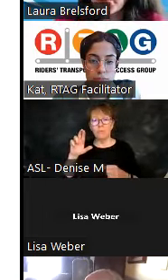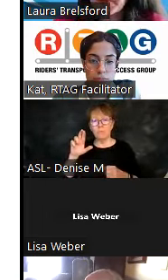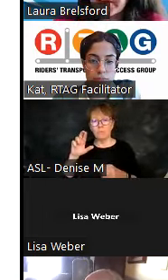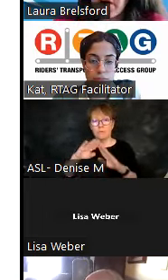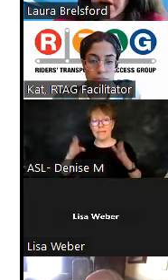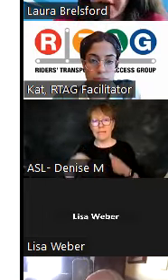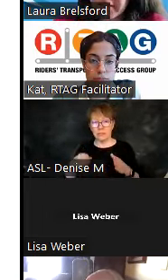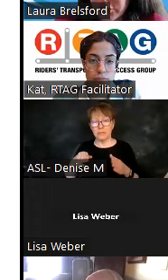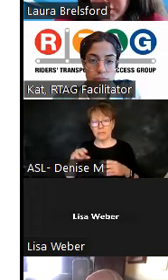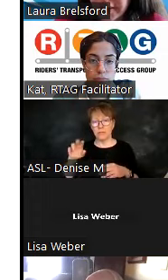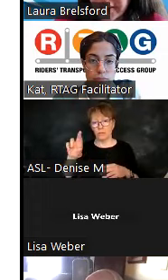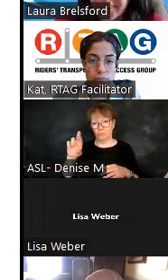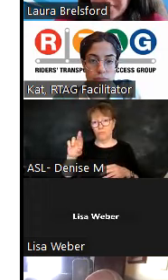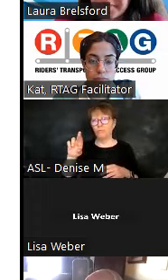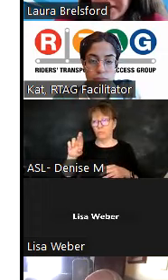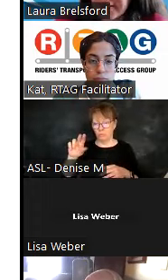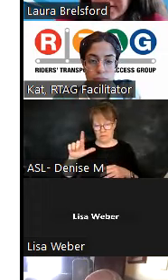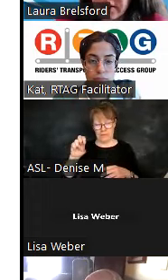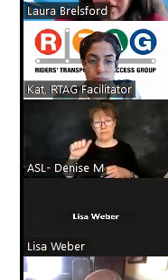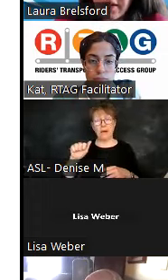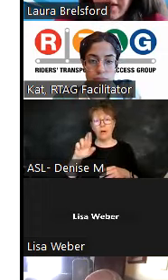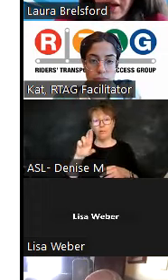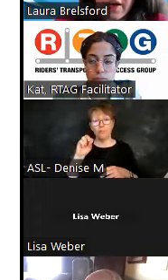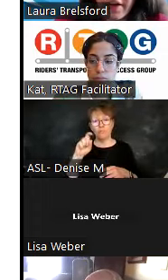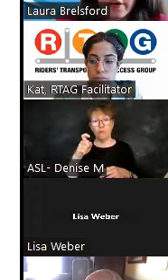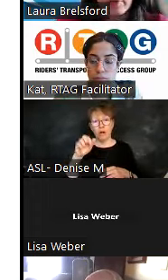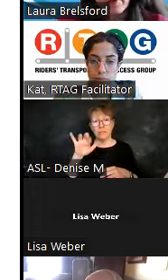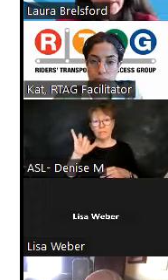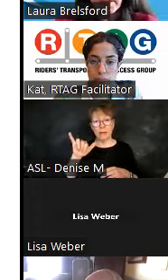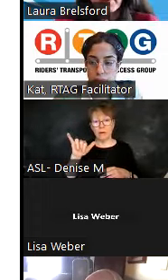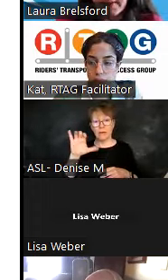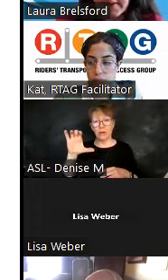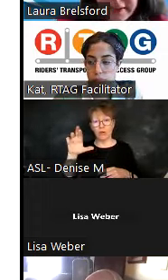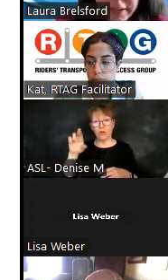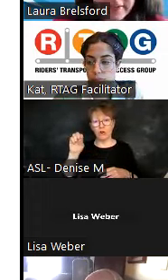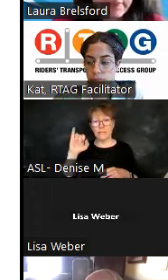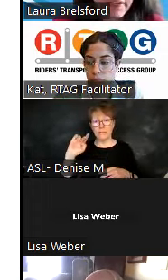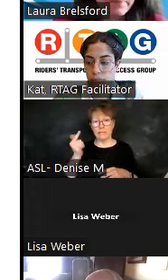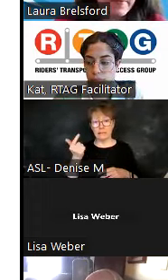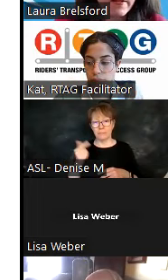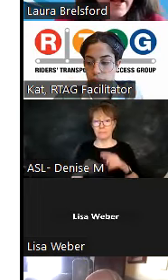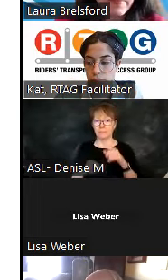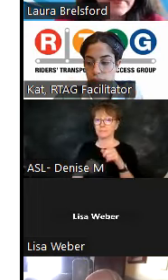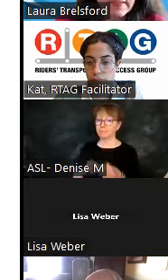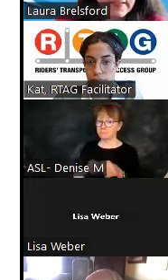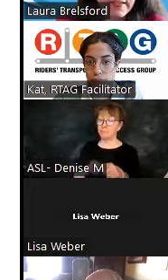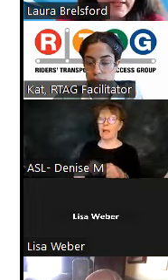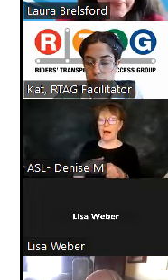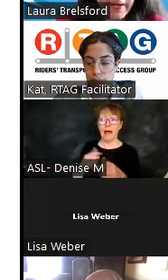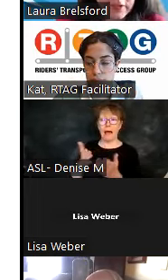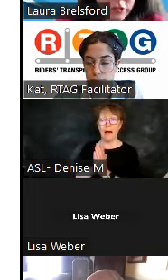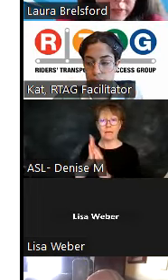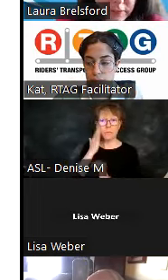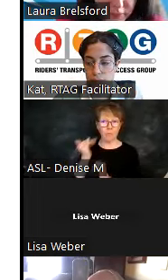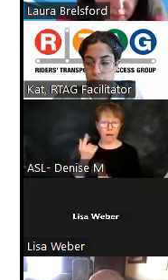is we are actually in the midst of a really, really exciting development at the T,